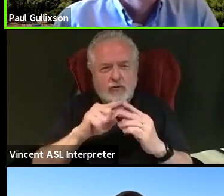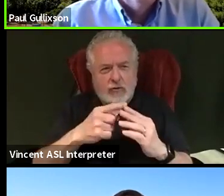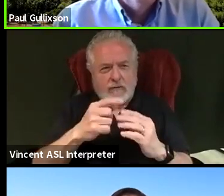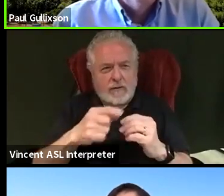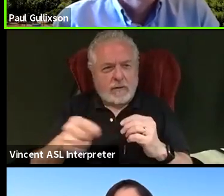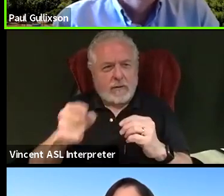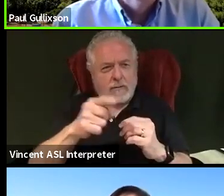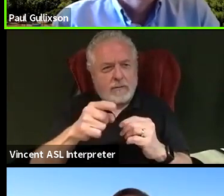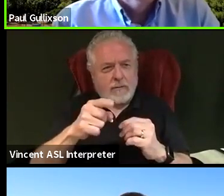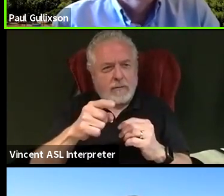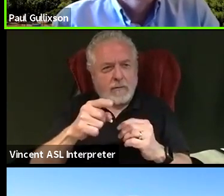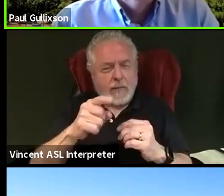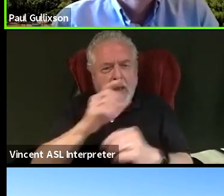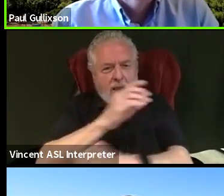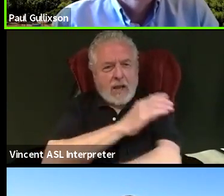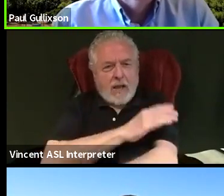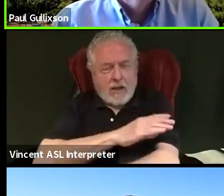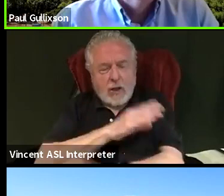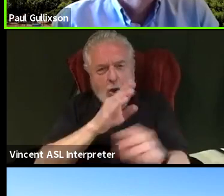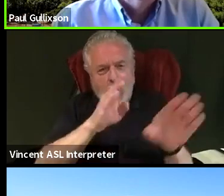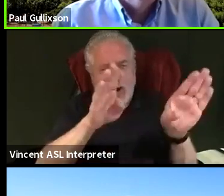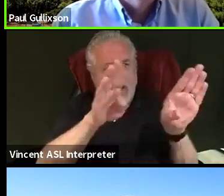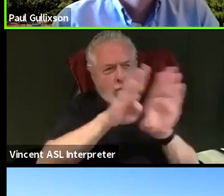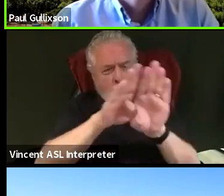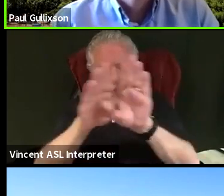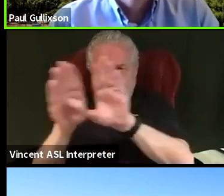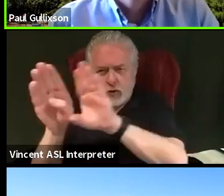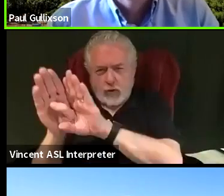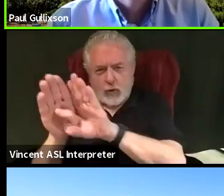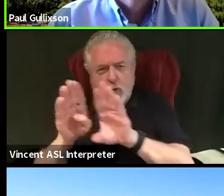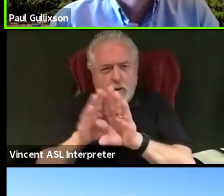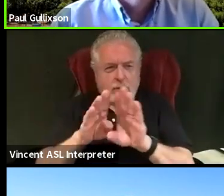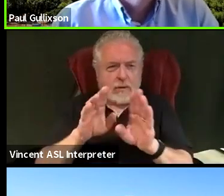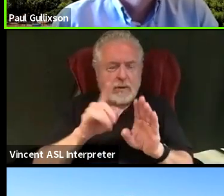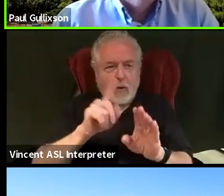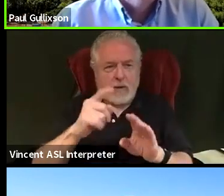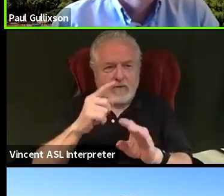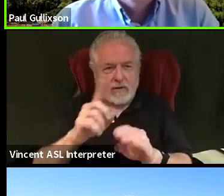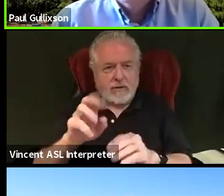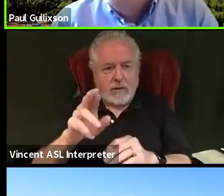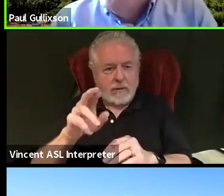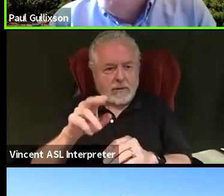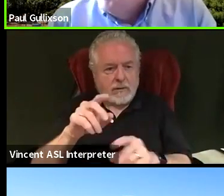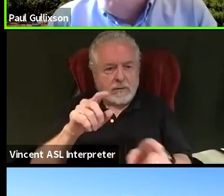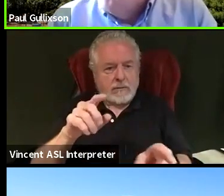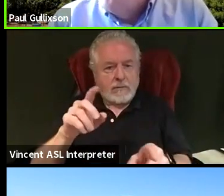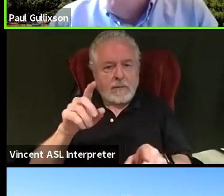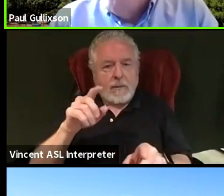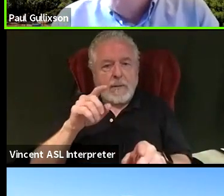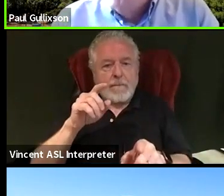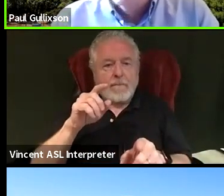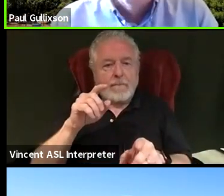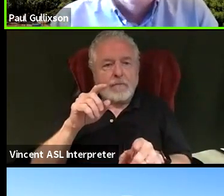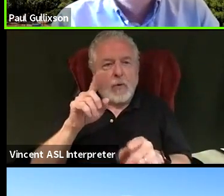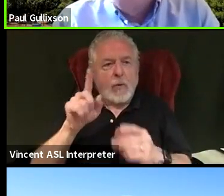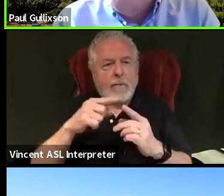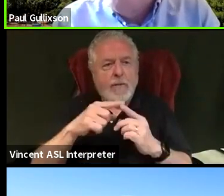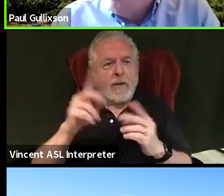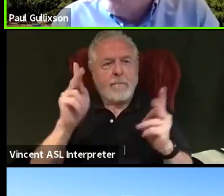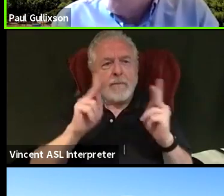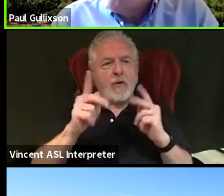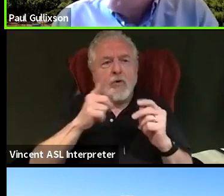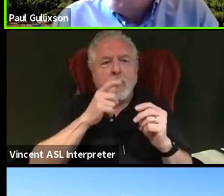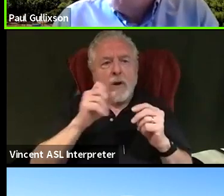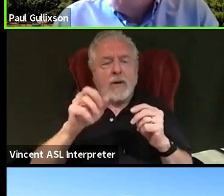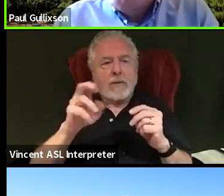of the clinics that are closing, and maybe this is a question for Dr. Shende and Ken. What about the people